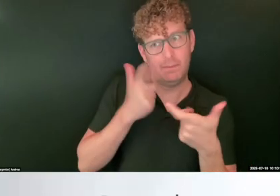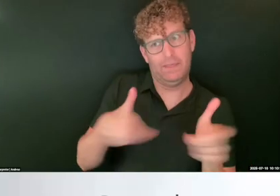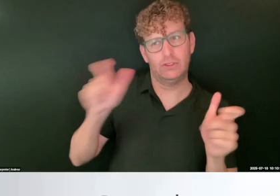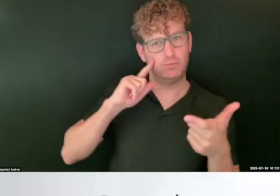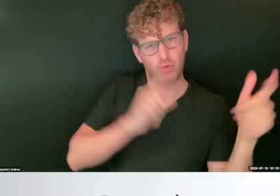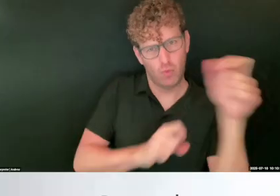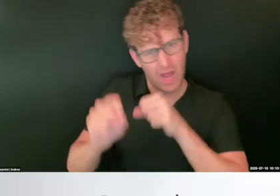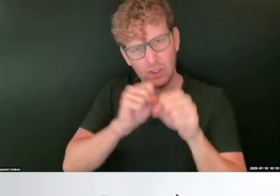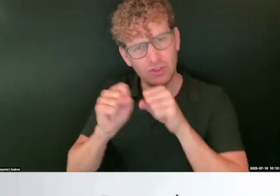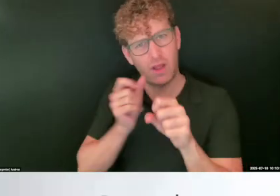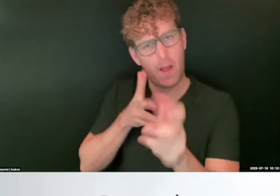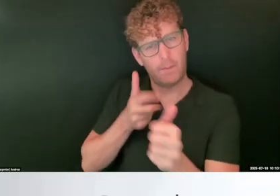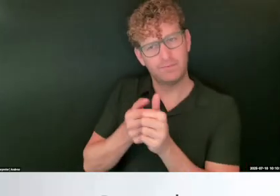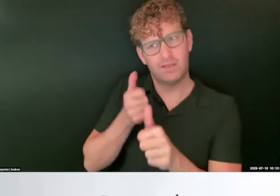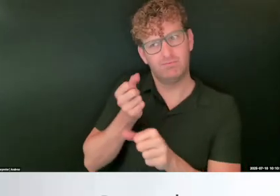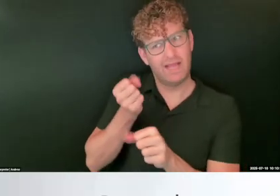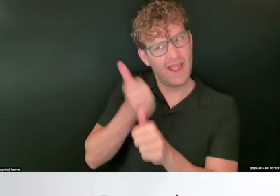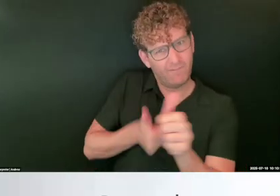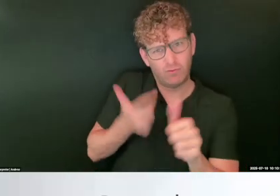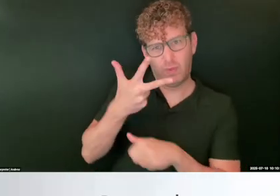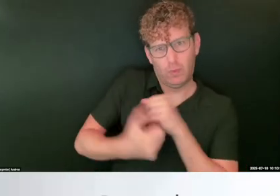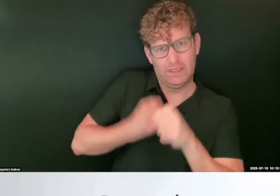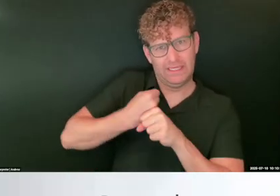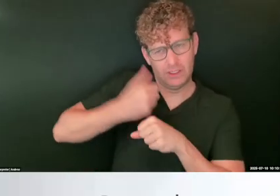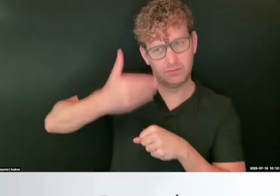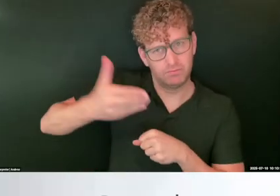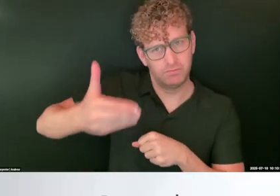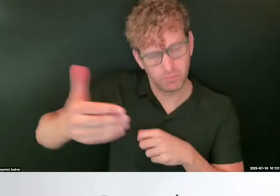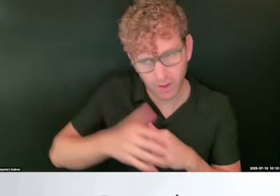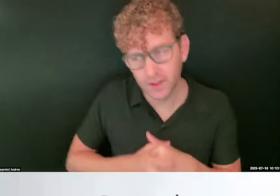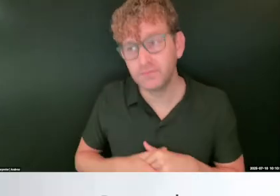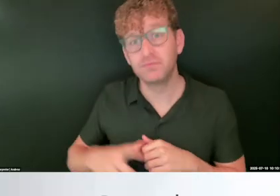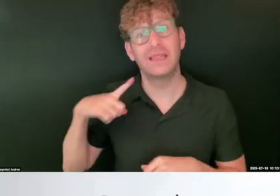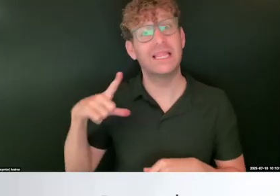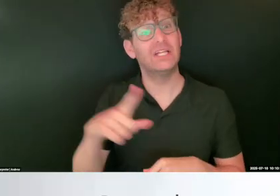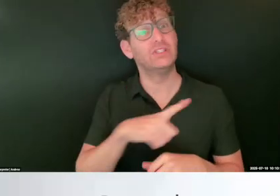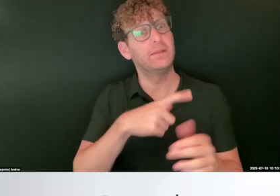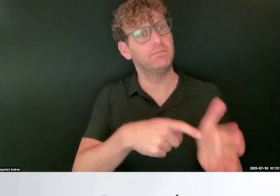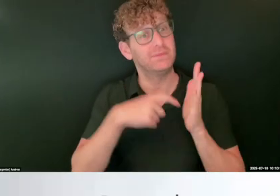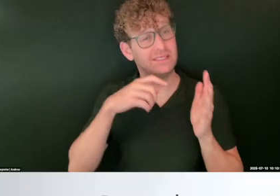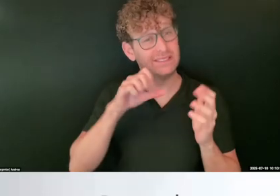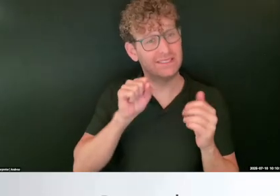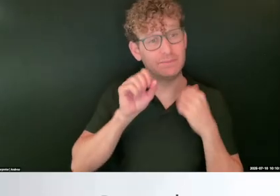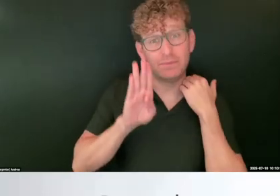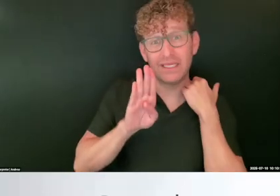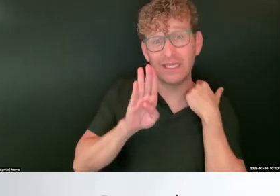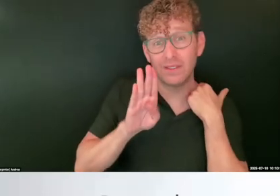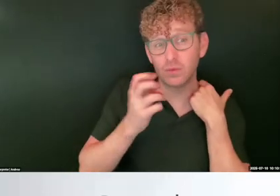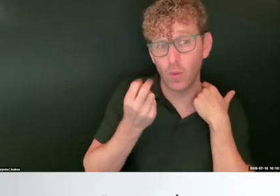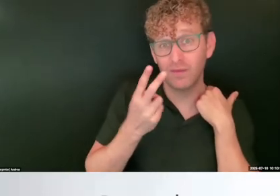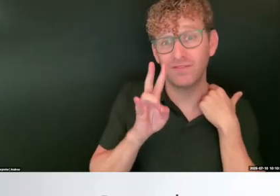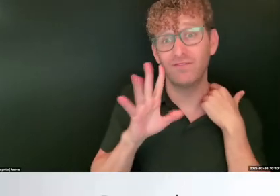Although the legislative mandate under SB 1275 has since sunset, CARB staff